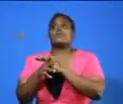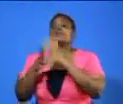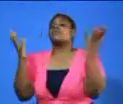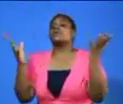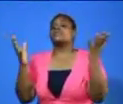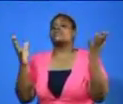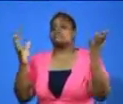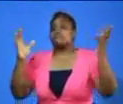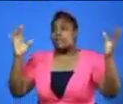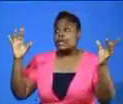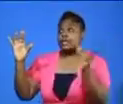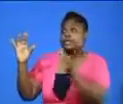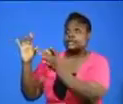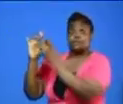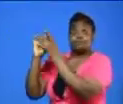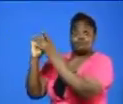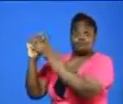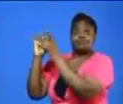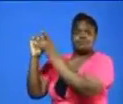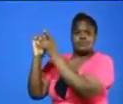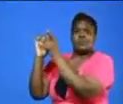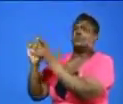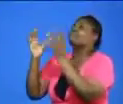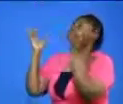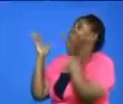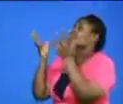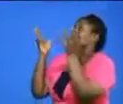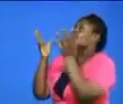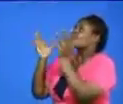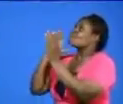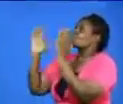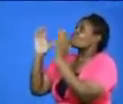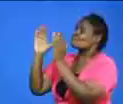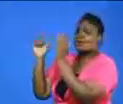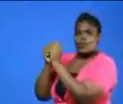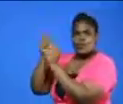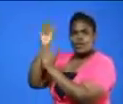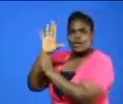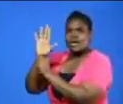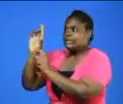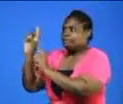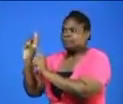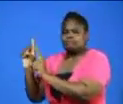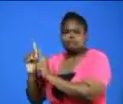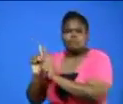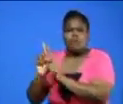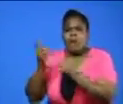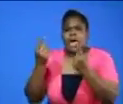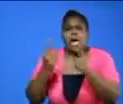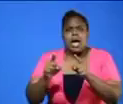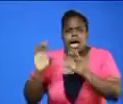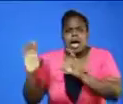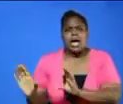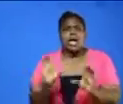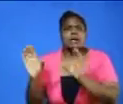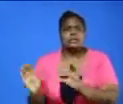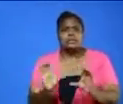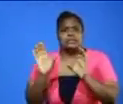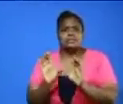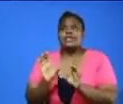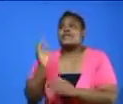line with communion with God that every move he made, he had the assurance he